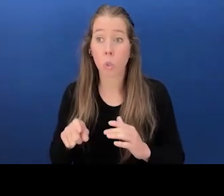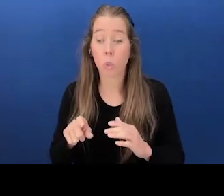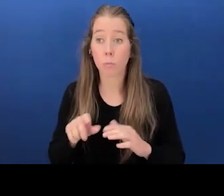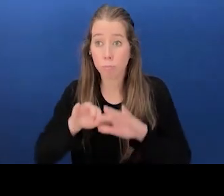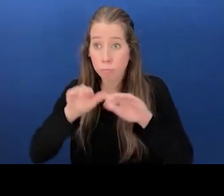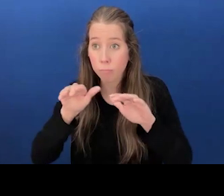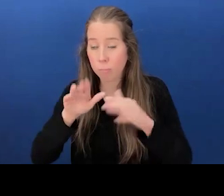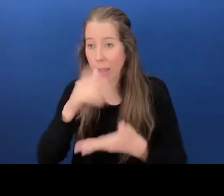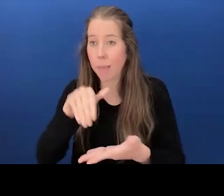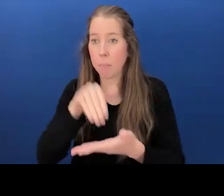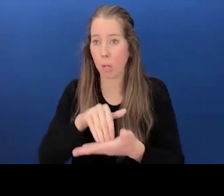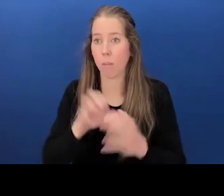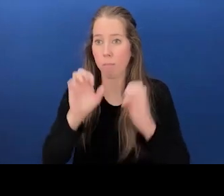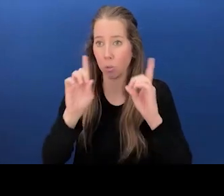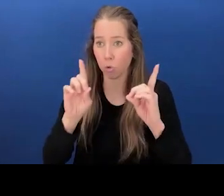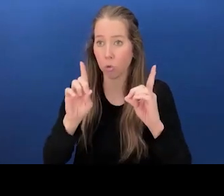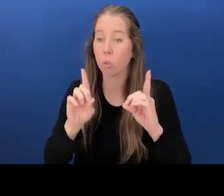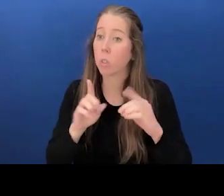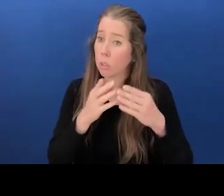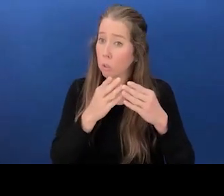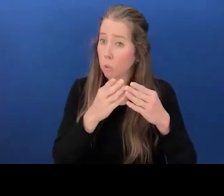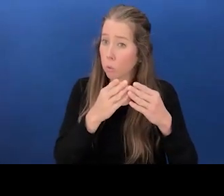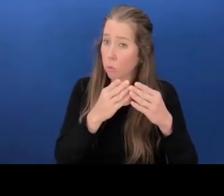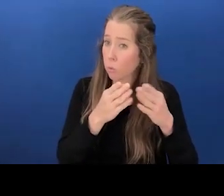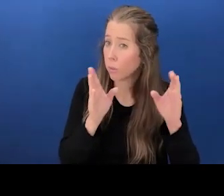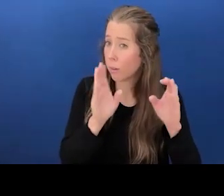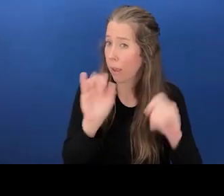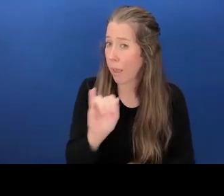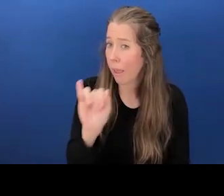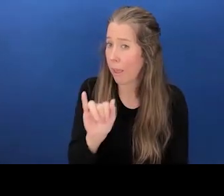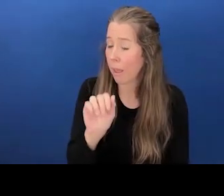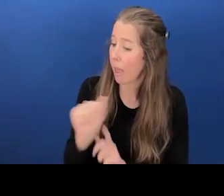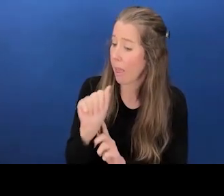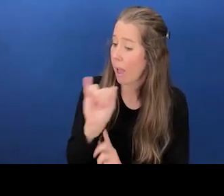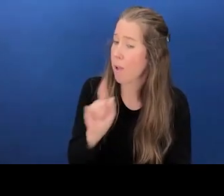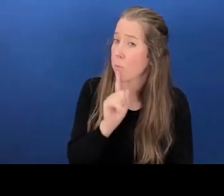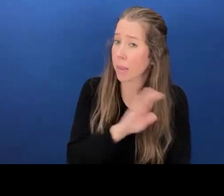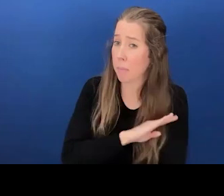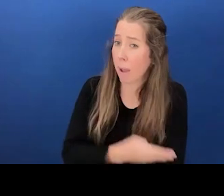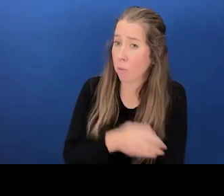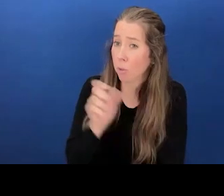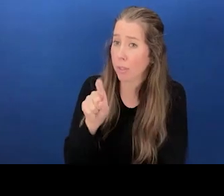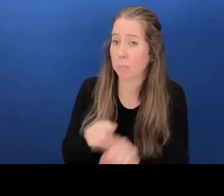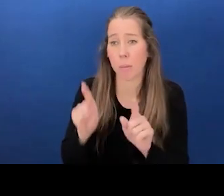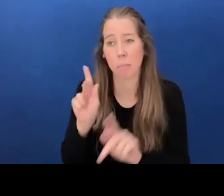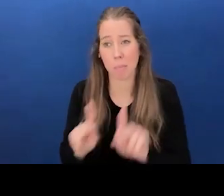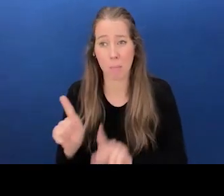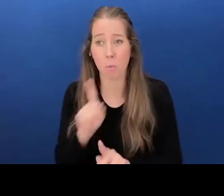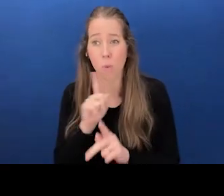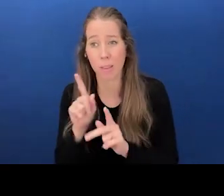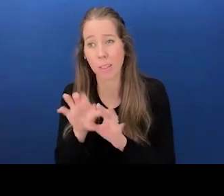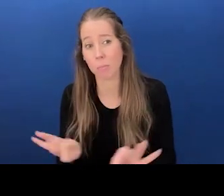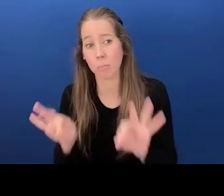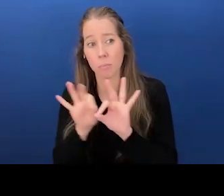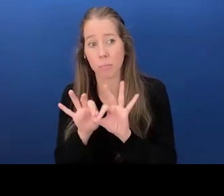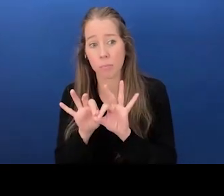of education. And so generative AI is very powerful, but it's the people that really, really matter.